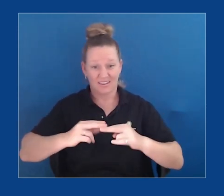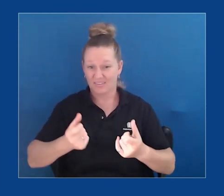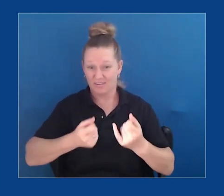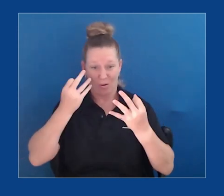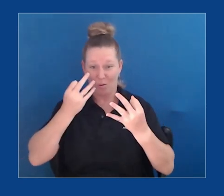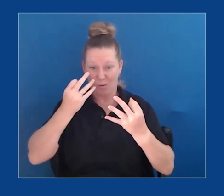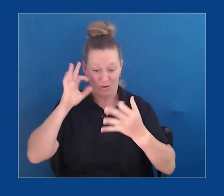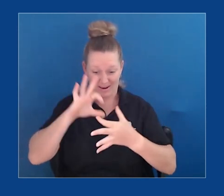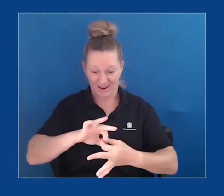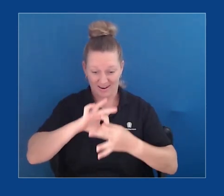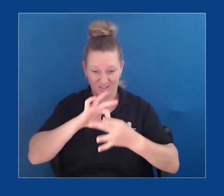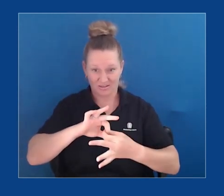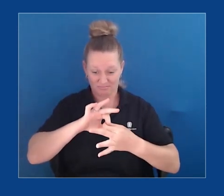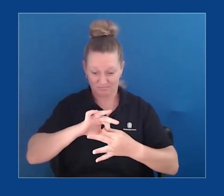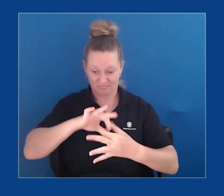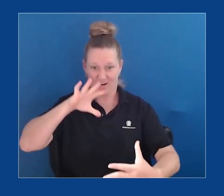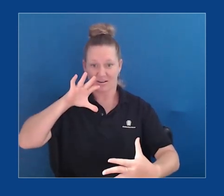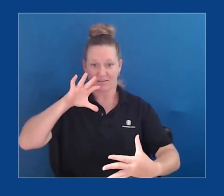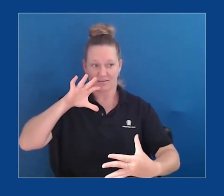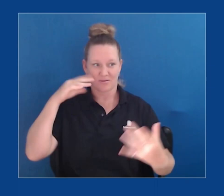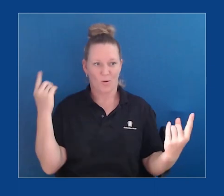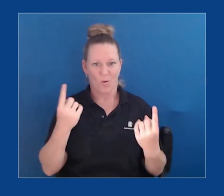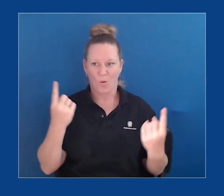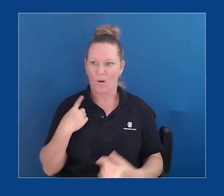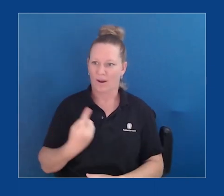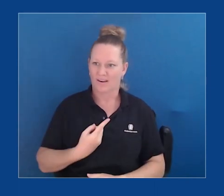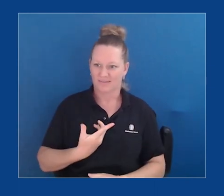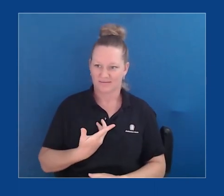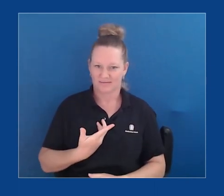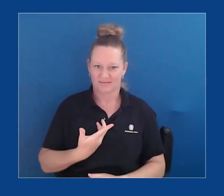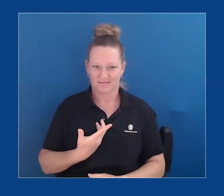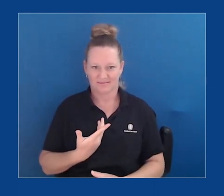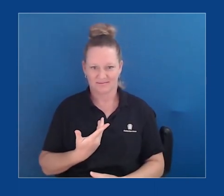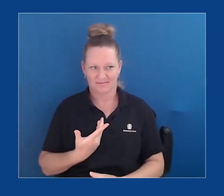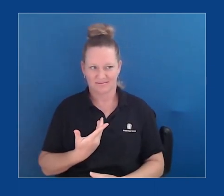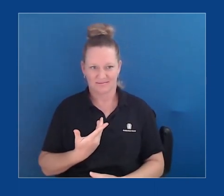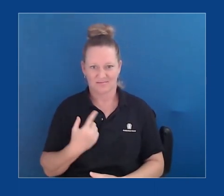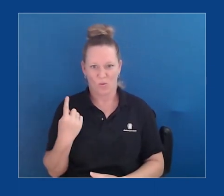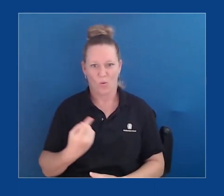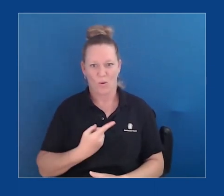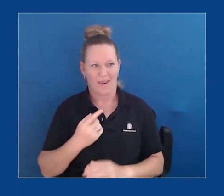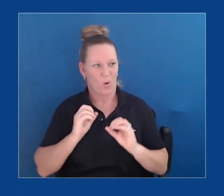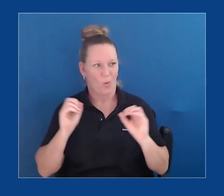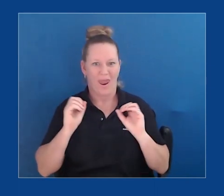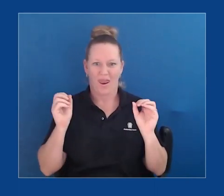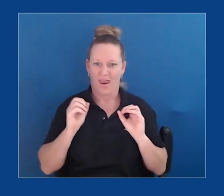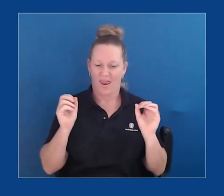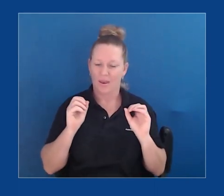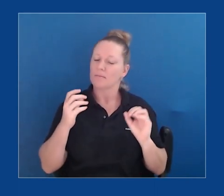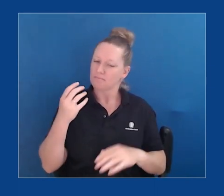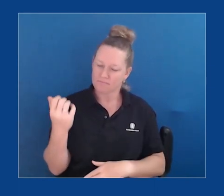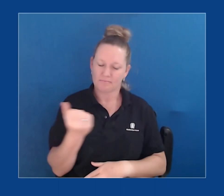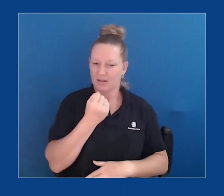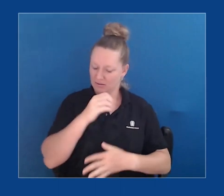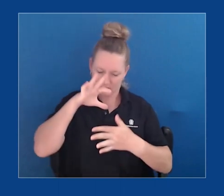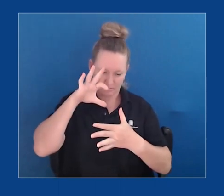are we? Yeah. We're nobody. Yeah. We got to have that connection. And those